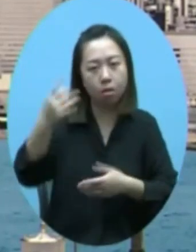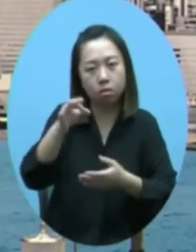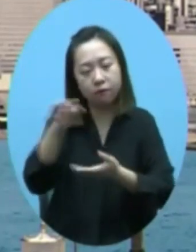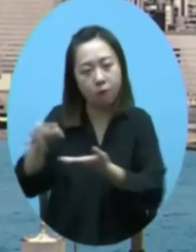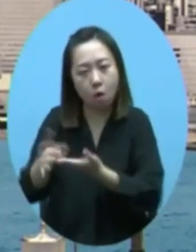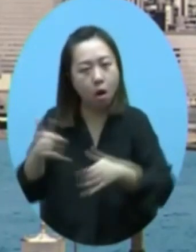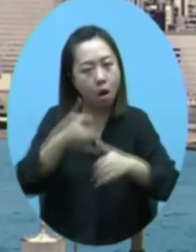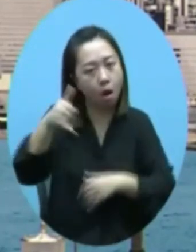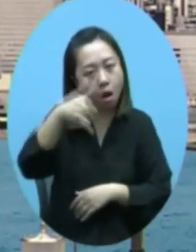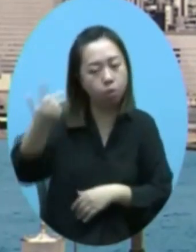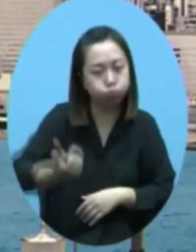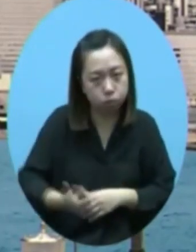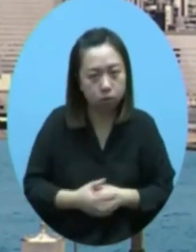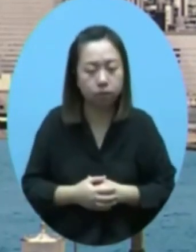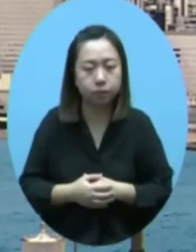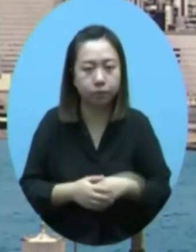shopping center.